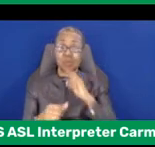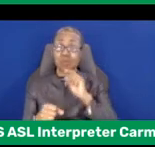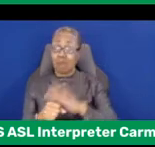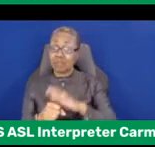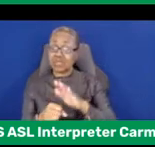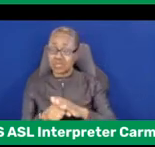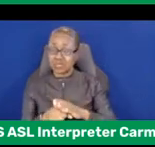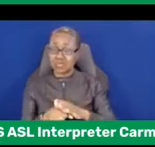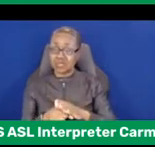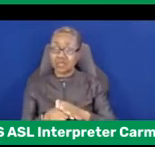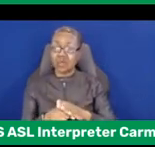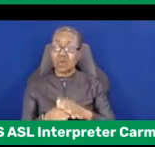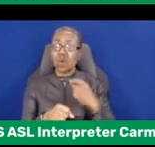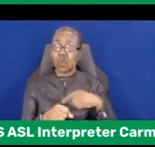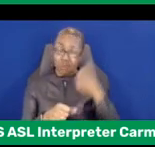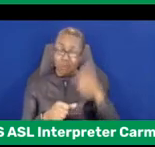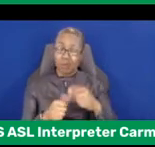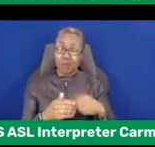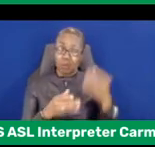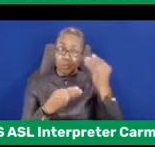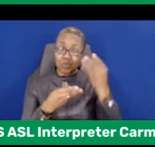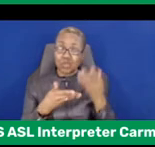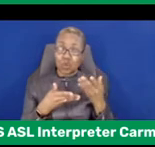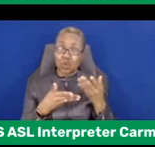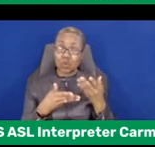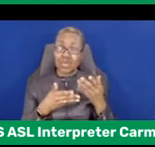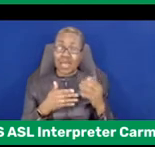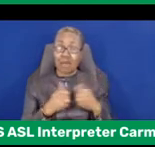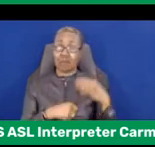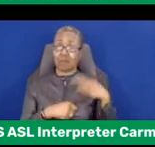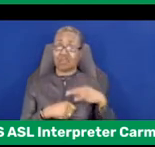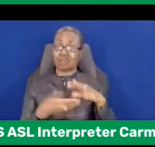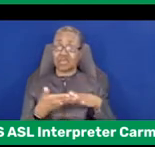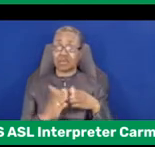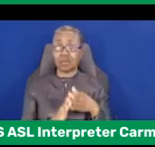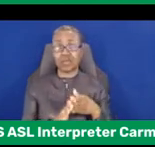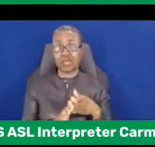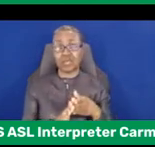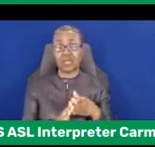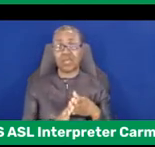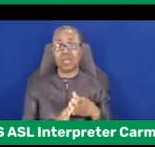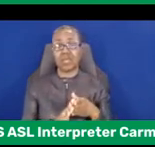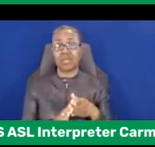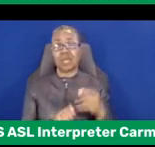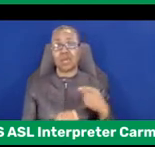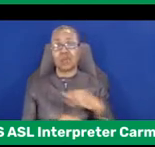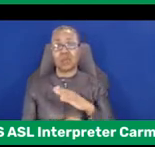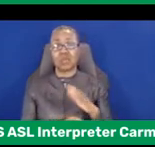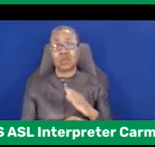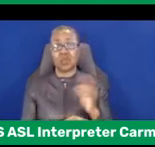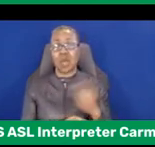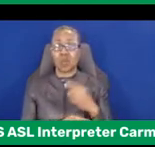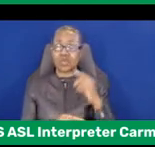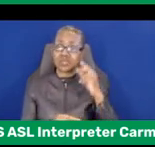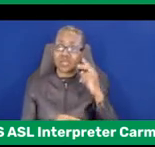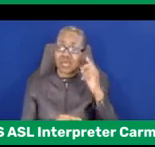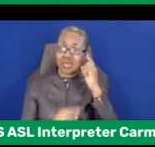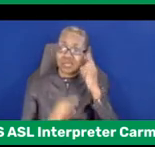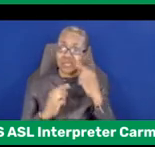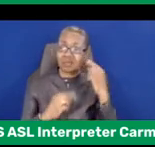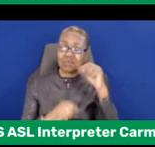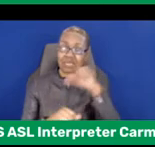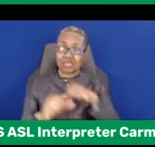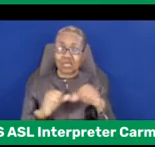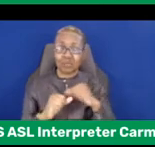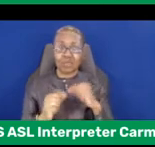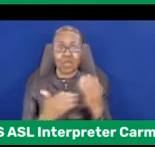remember what we've been told and for community benefit. And that's not to say that I think we will never, we always look at each other when a partner comes